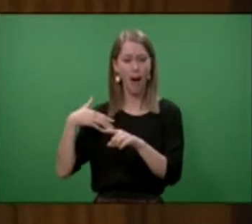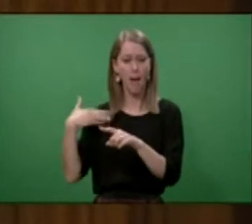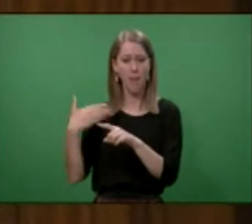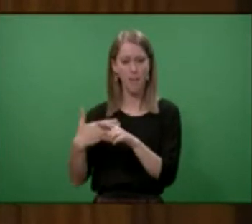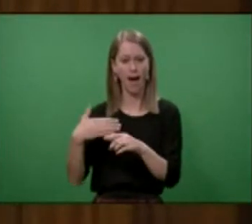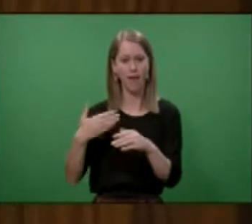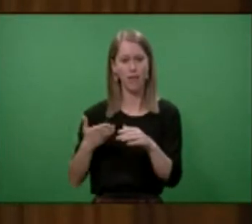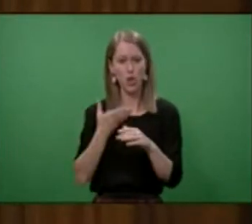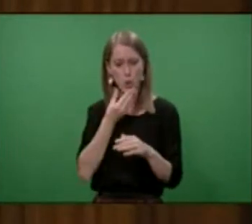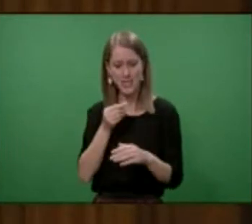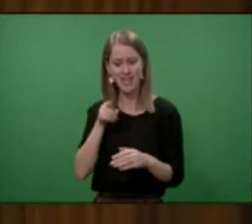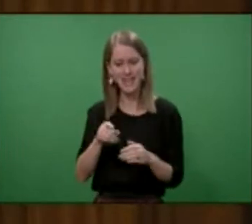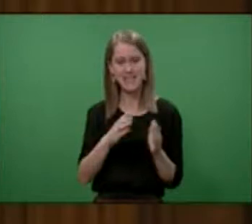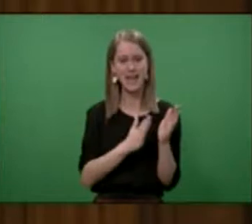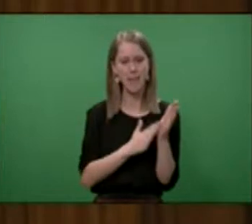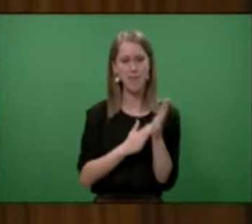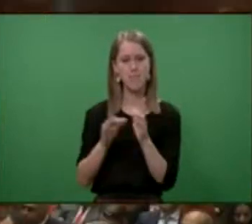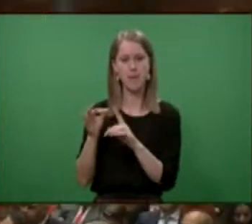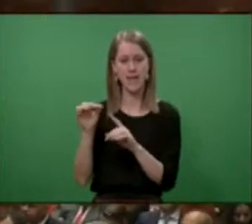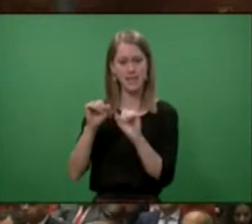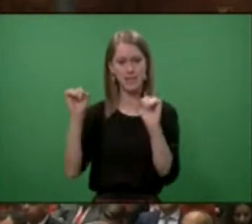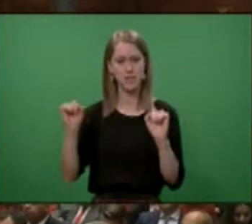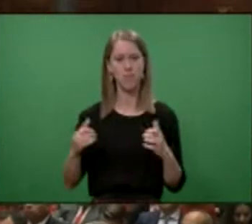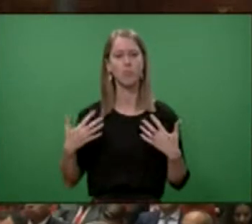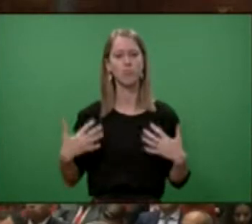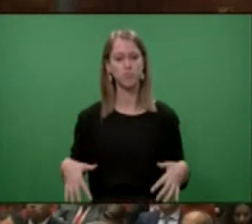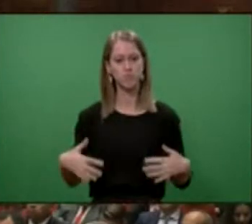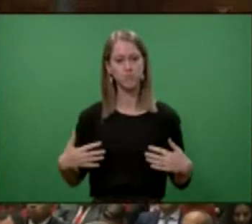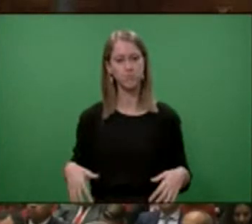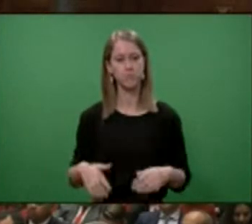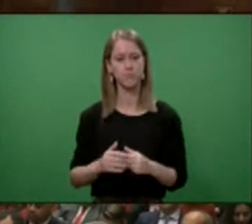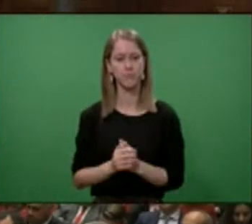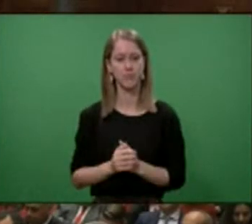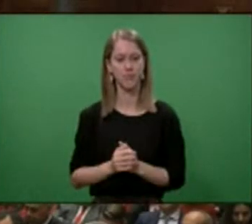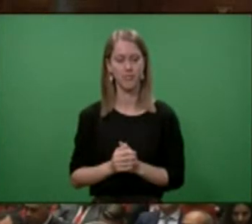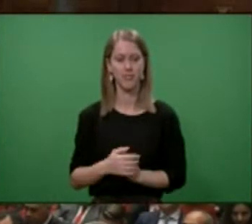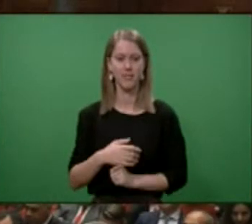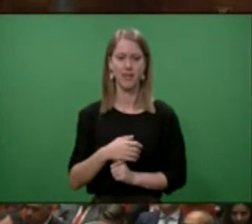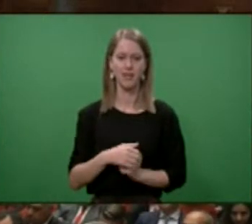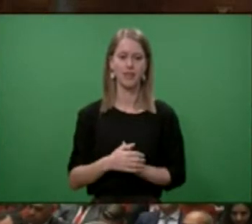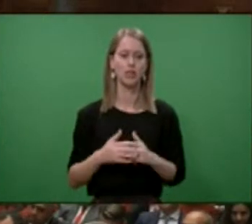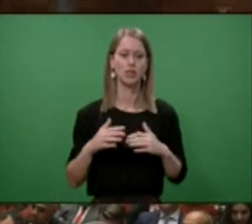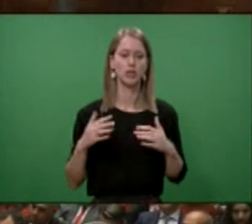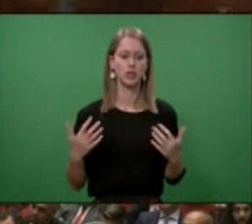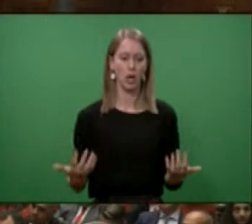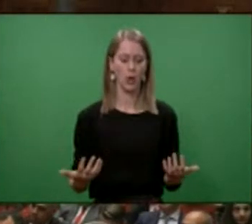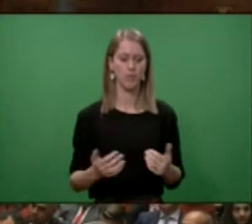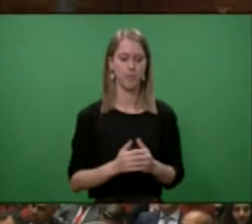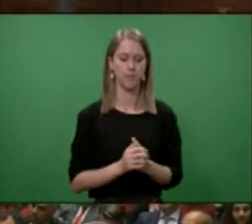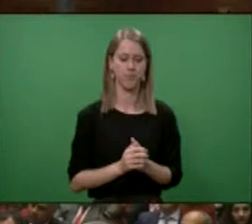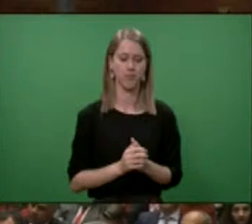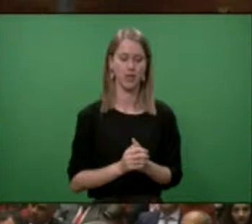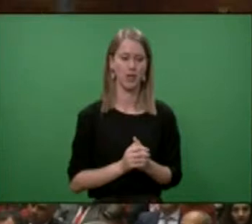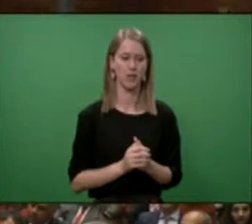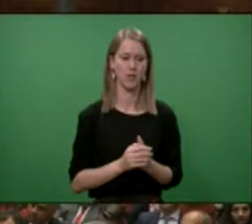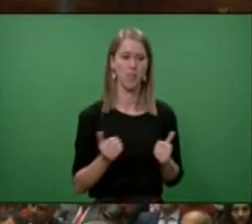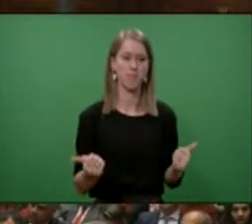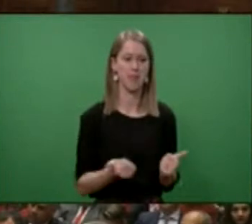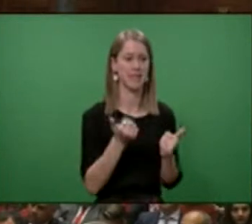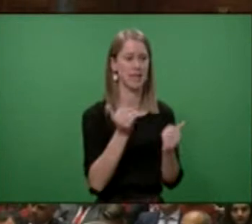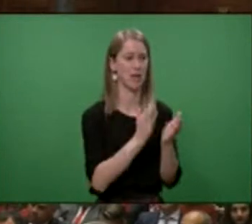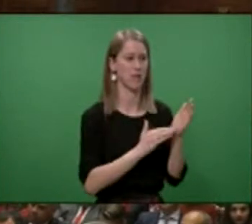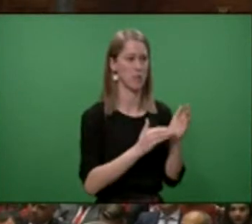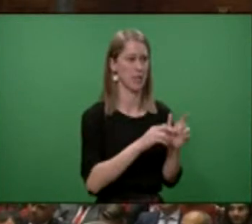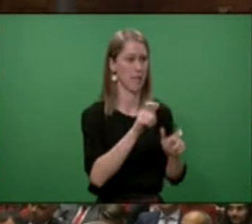proportional electoral system. The government not only enjoys the confidence of a clear majority of members in the